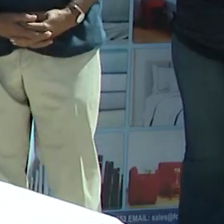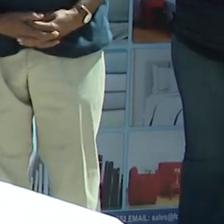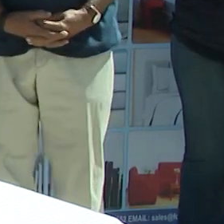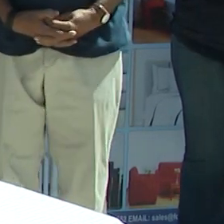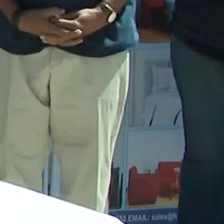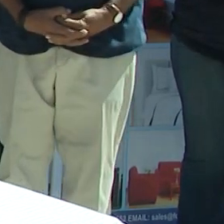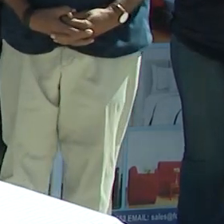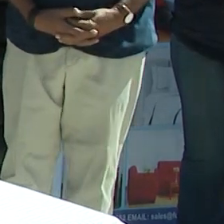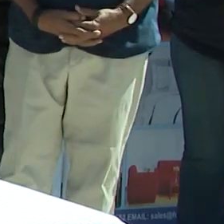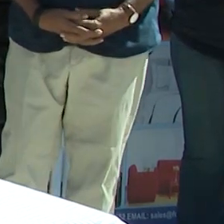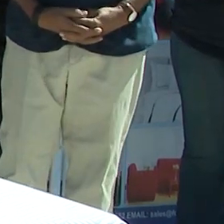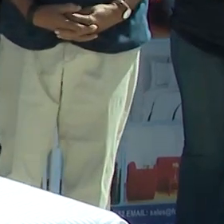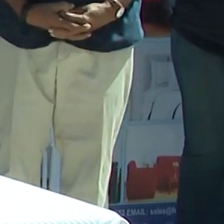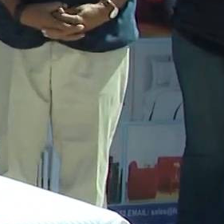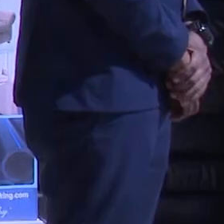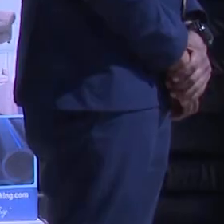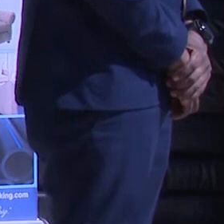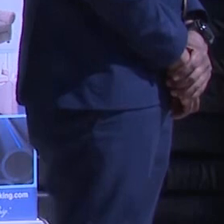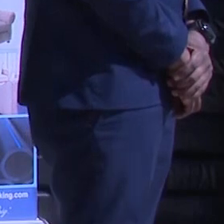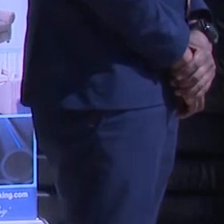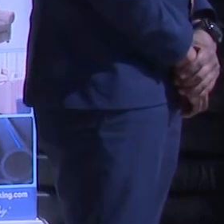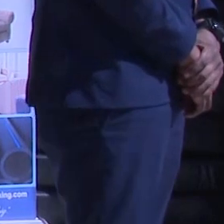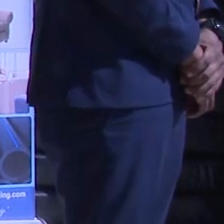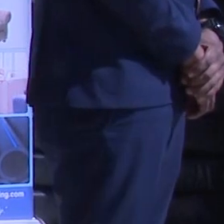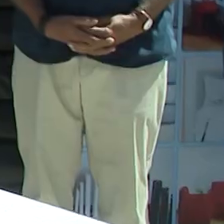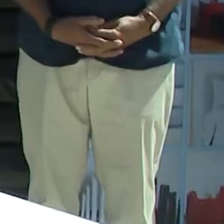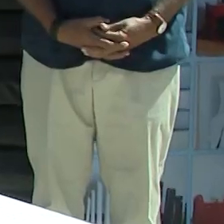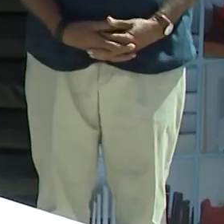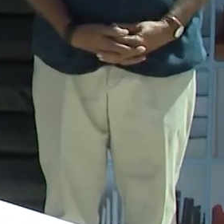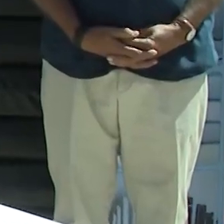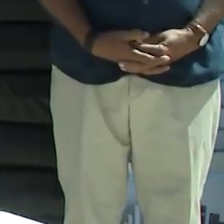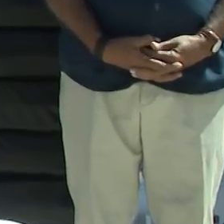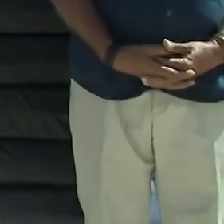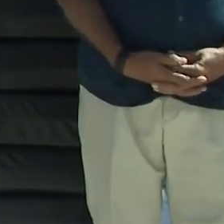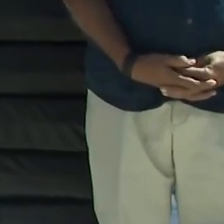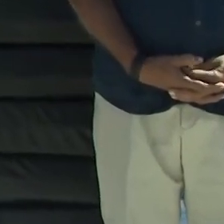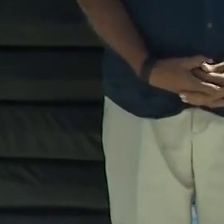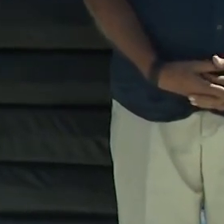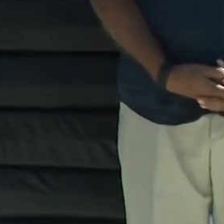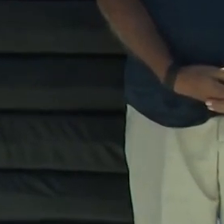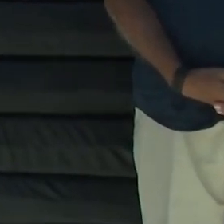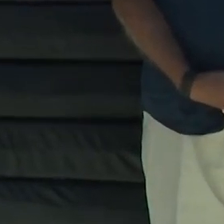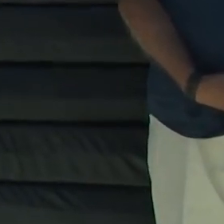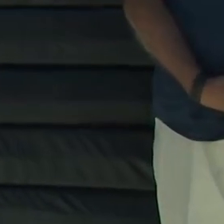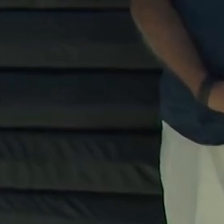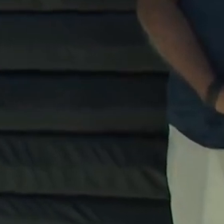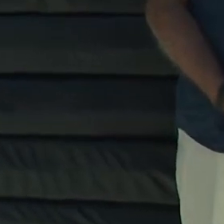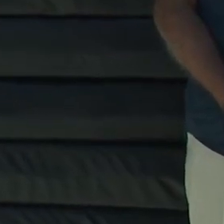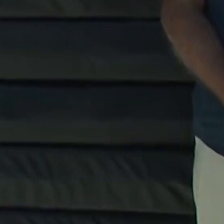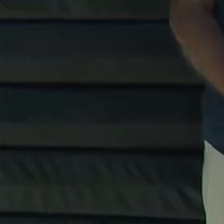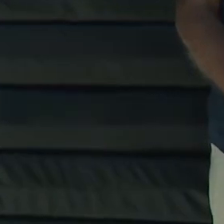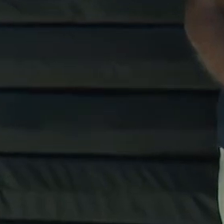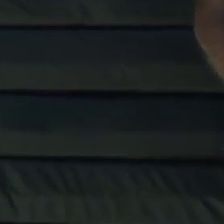Kaputa very far away. But it shows who you are. Part of the private sector that is working